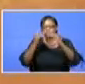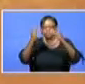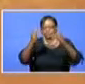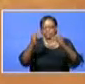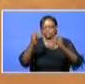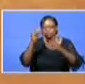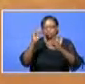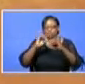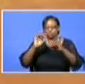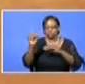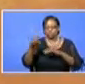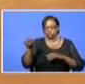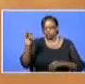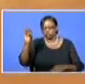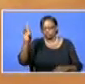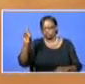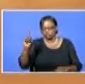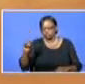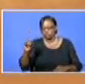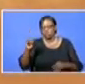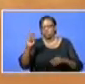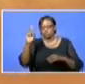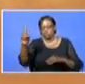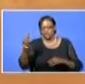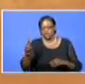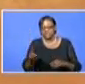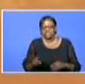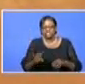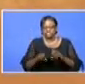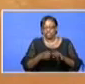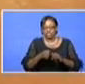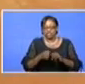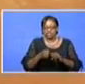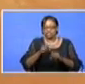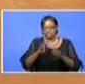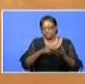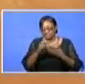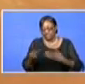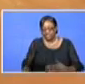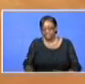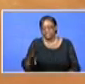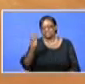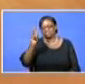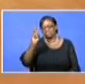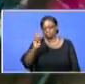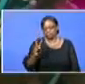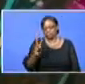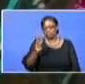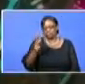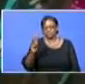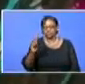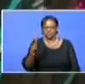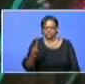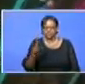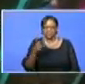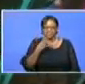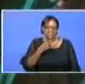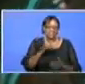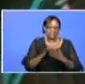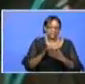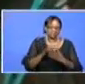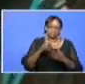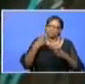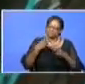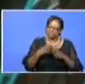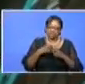next year. Danielle Thompson taking to the court first. She fell in straight sets, 6-2 and 1. It was a tough loss. You